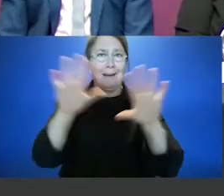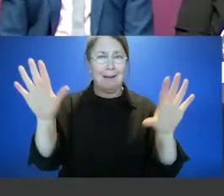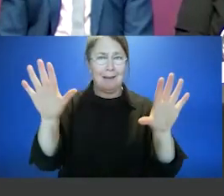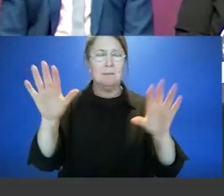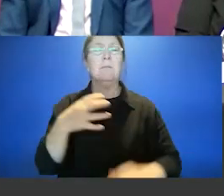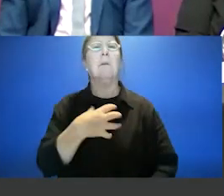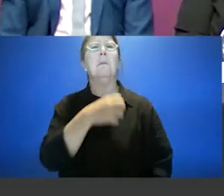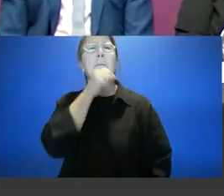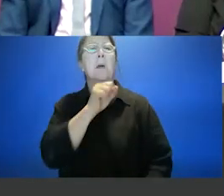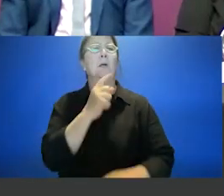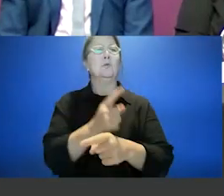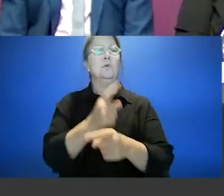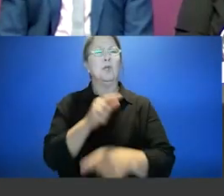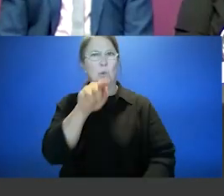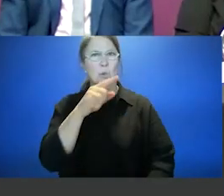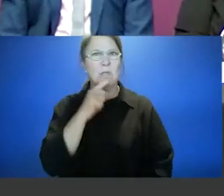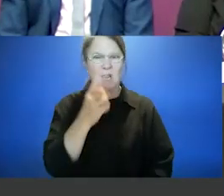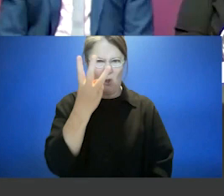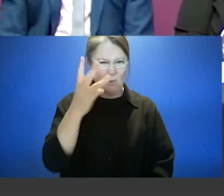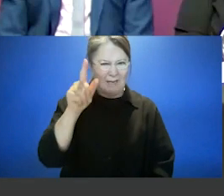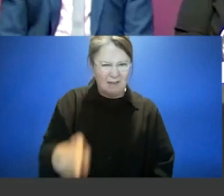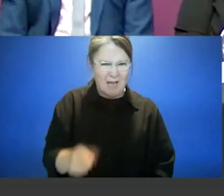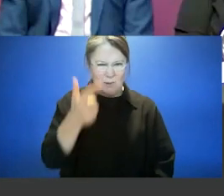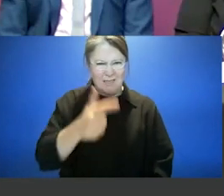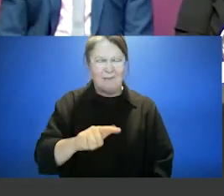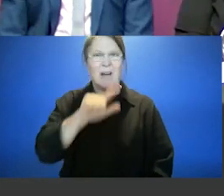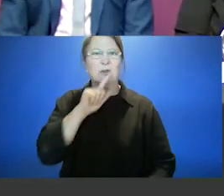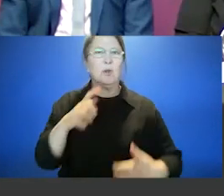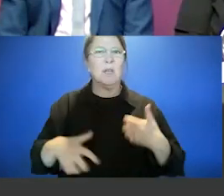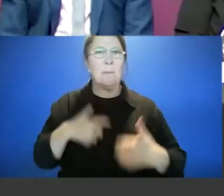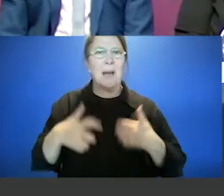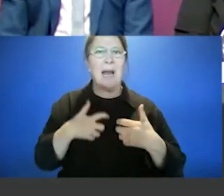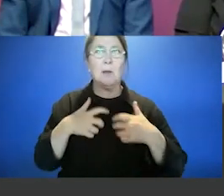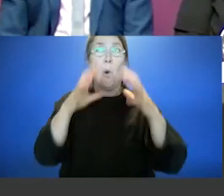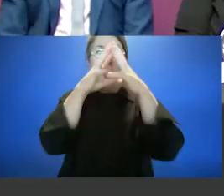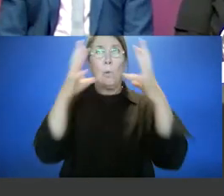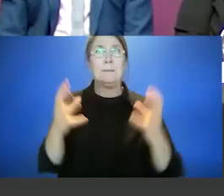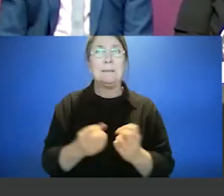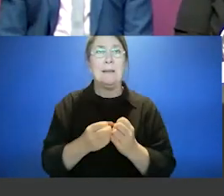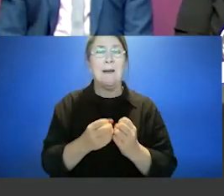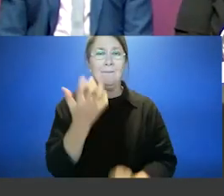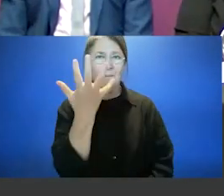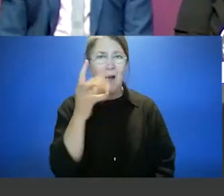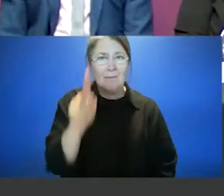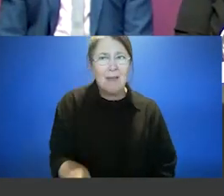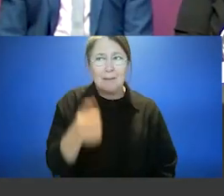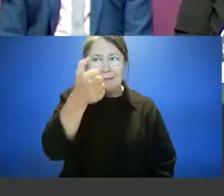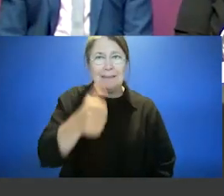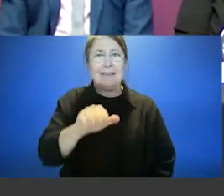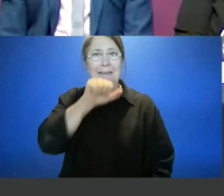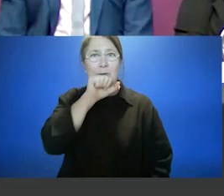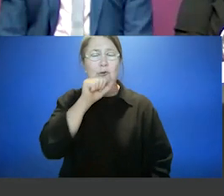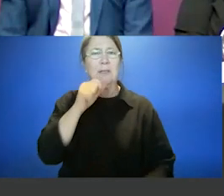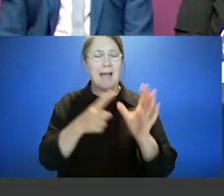3,700 complaints, which break down into 5,600 allegations. And noting that everyone that makes a complaint to